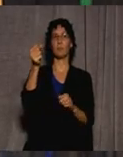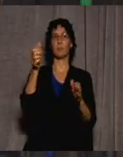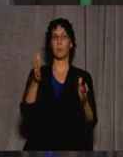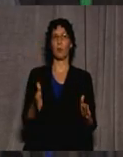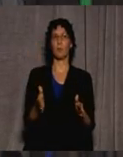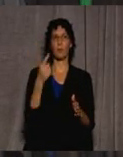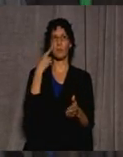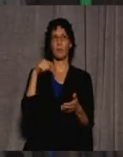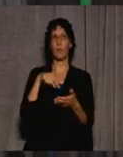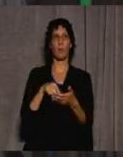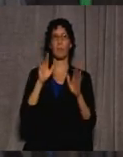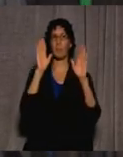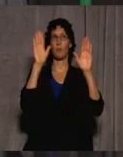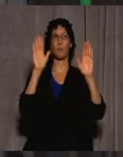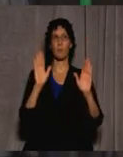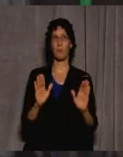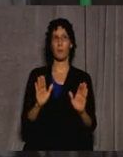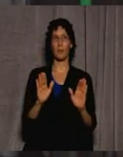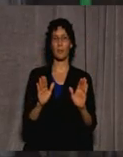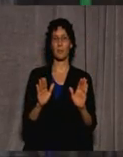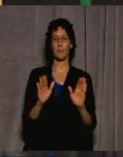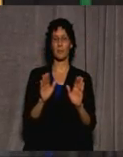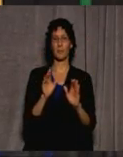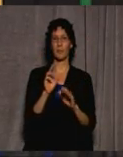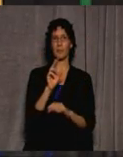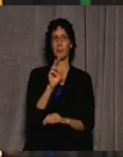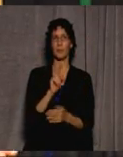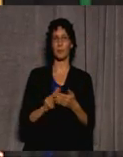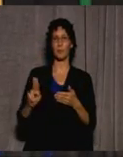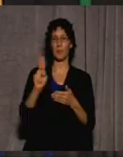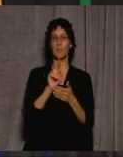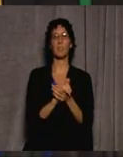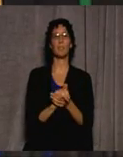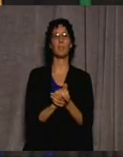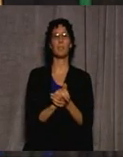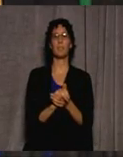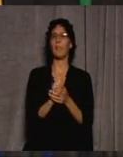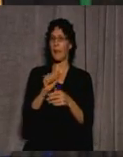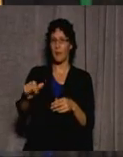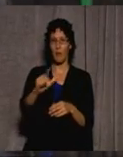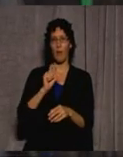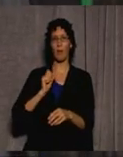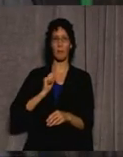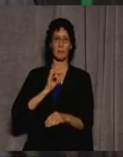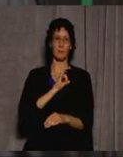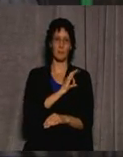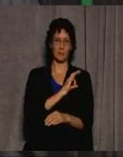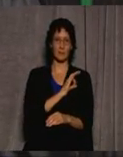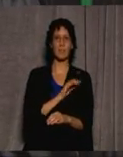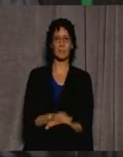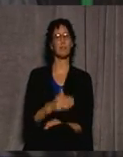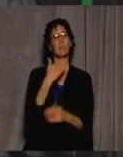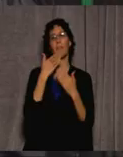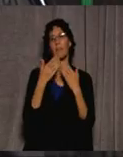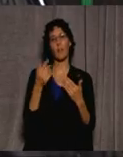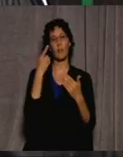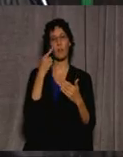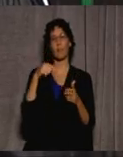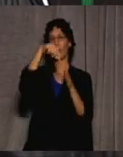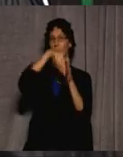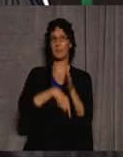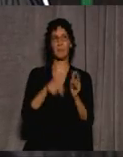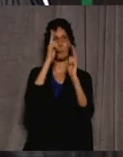many other faculty and staff. Thank you for this deep honor, but more importantly, thank you for what you